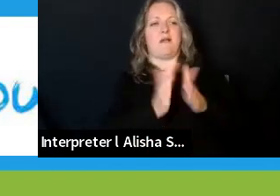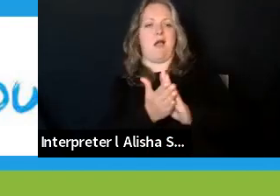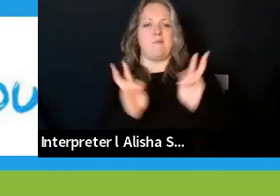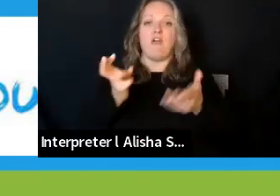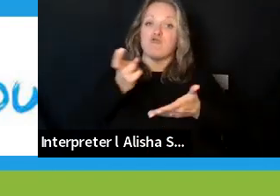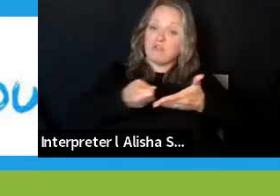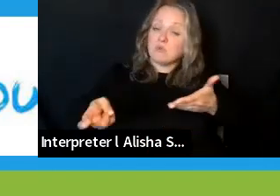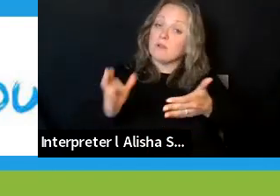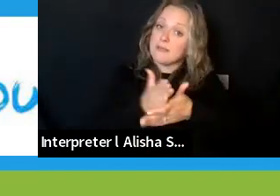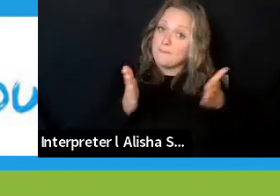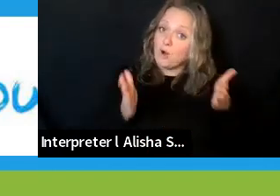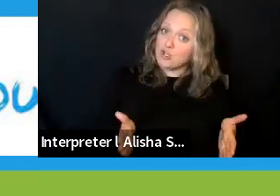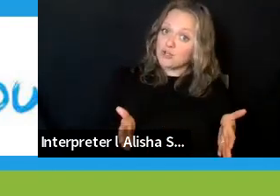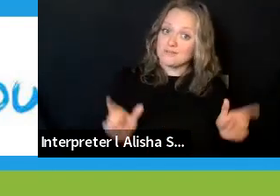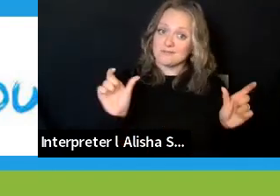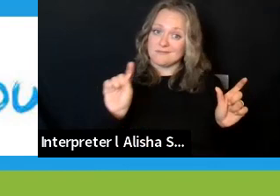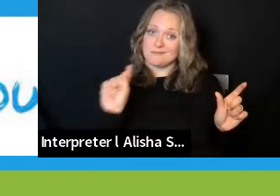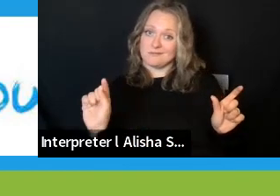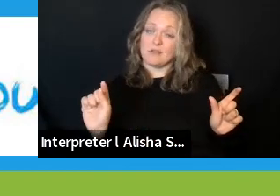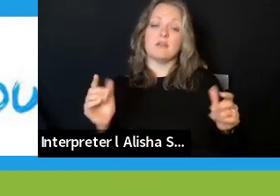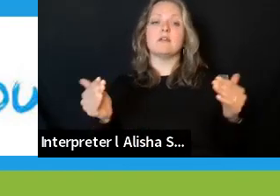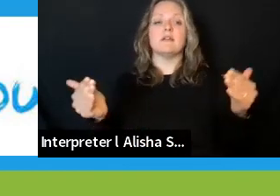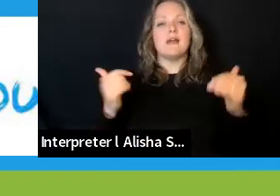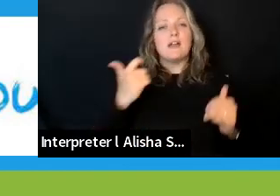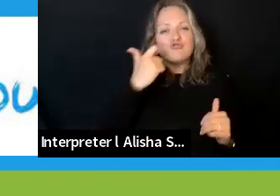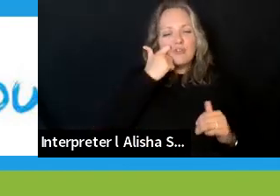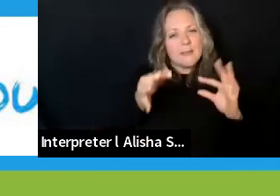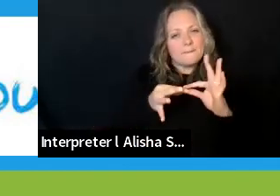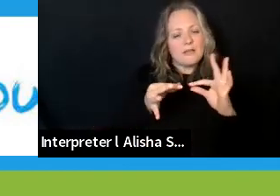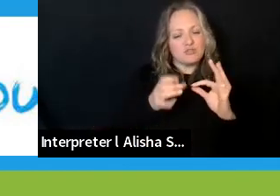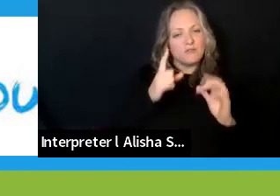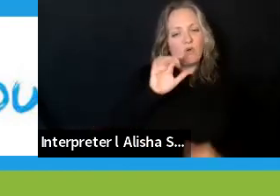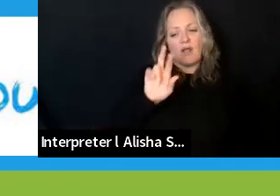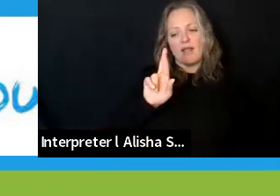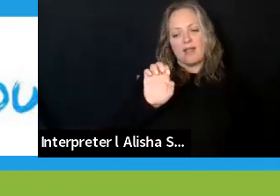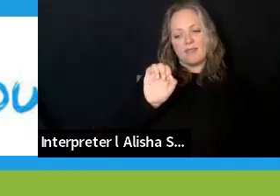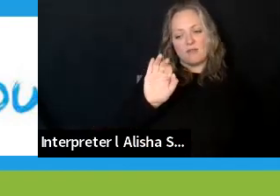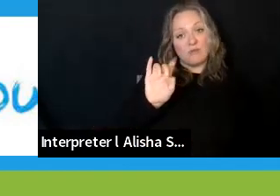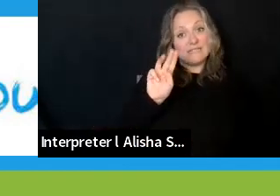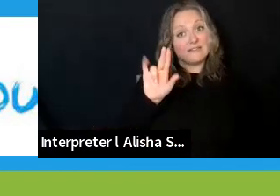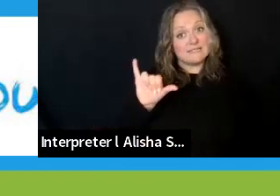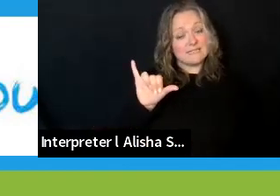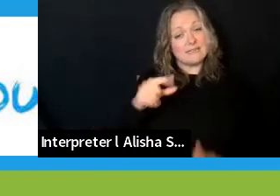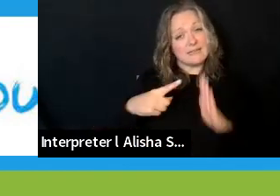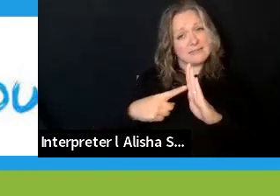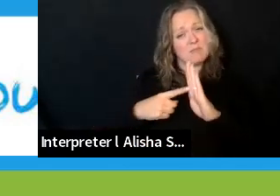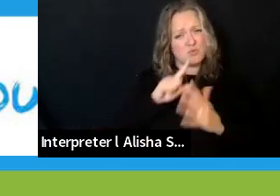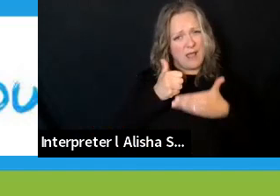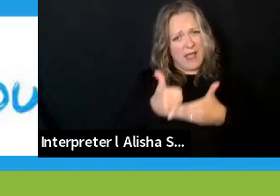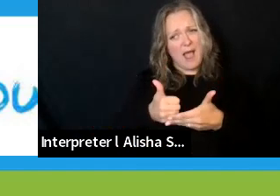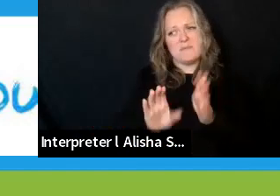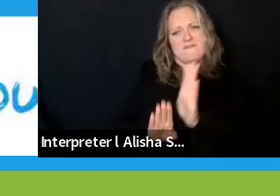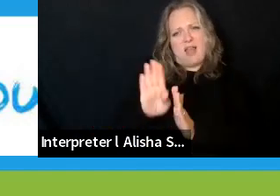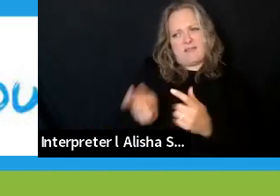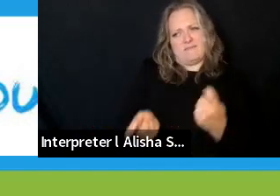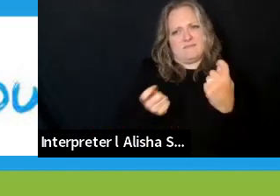talked about in the resiliency example a few minutes ago, you're building their resiliency. And you're probably doing more than that too, but that